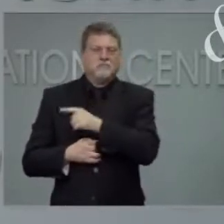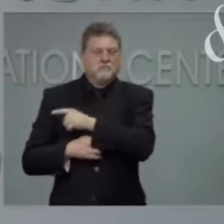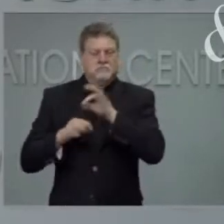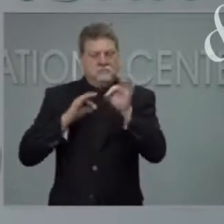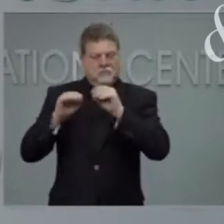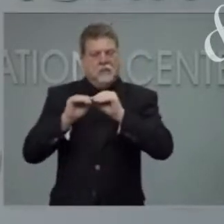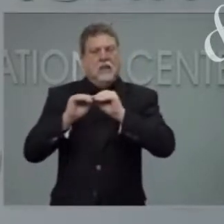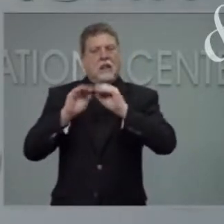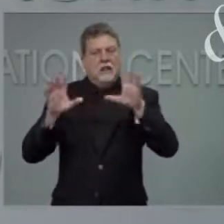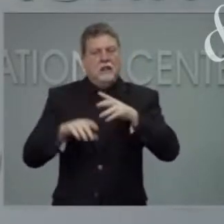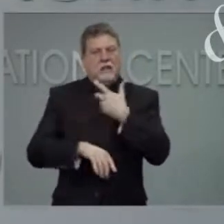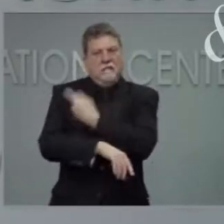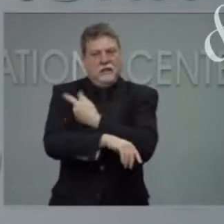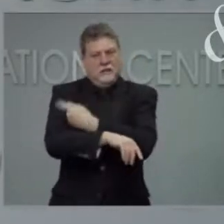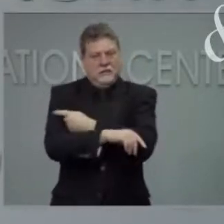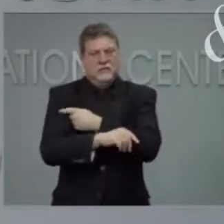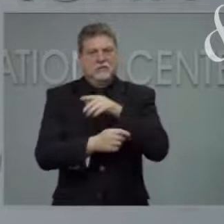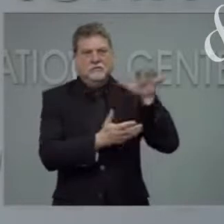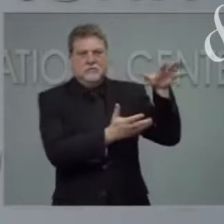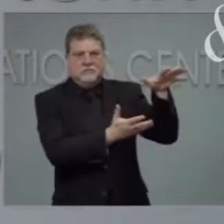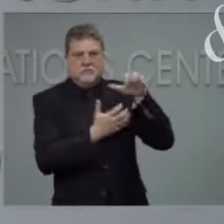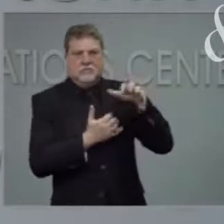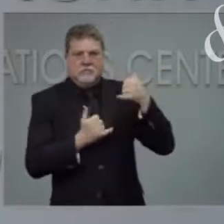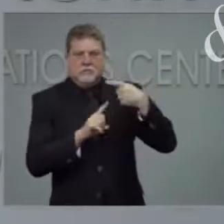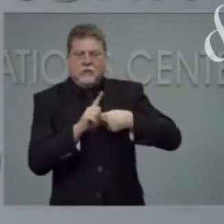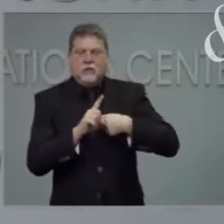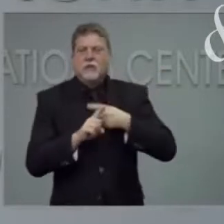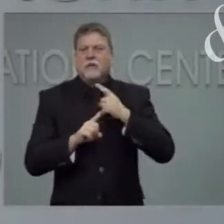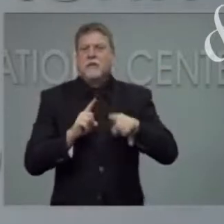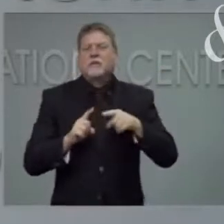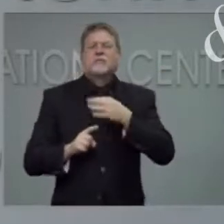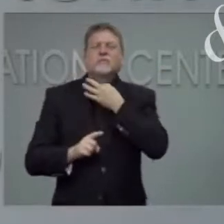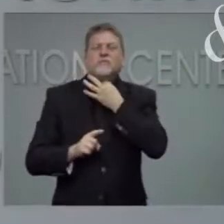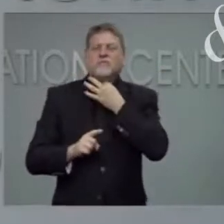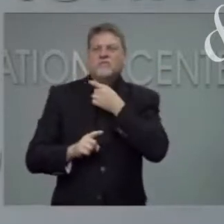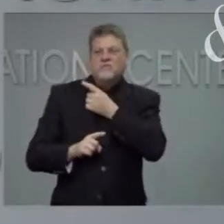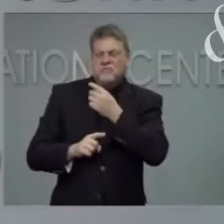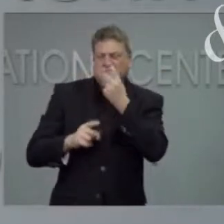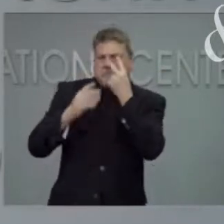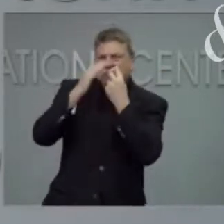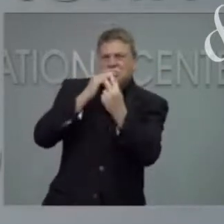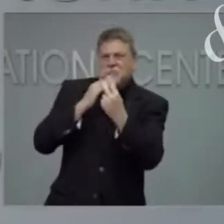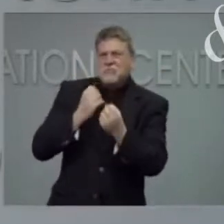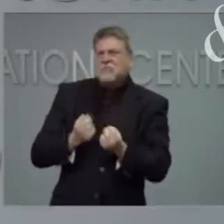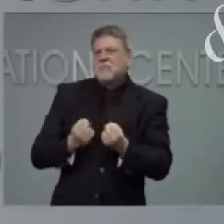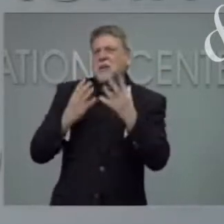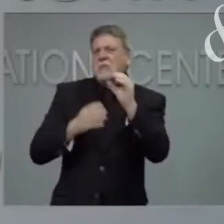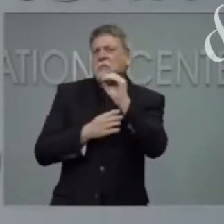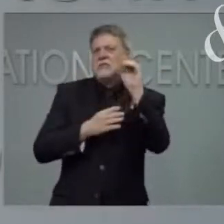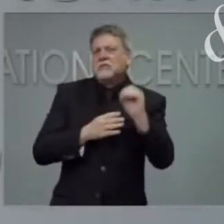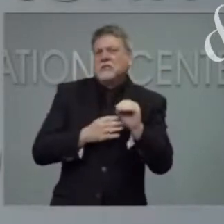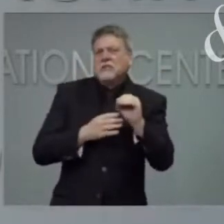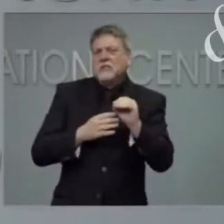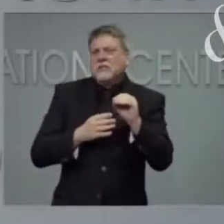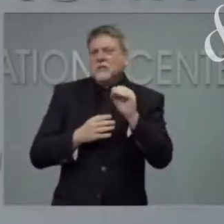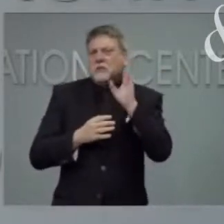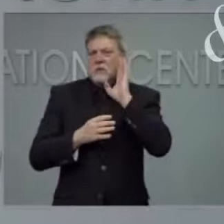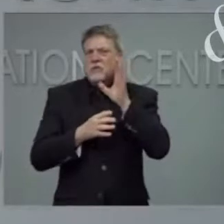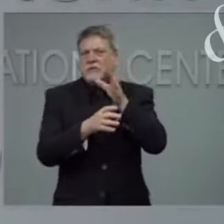coming this month, is there a percent or a population number that will mean that people can look for the